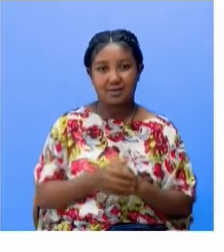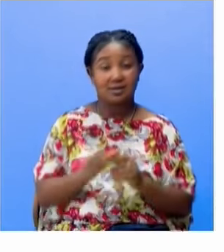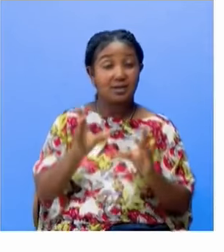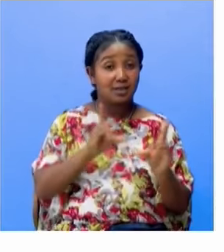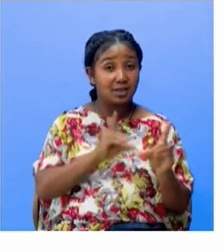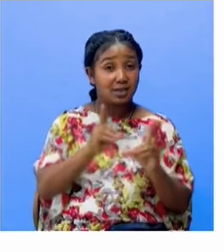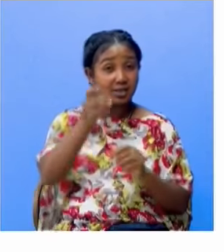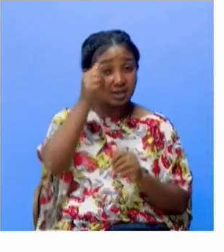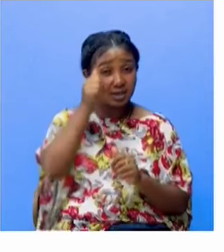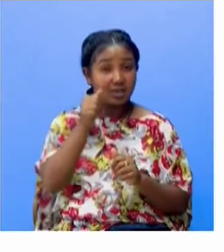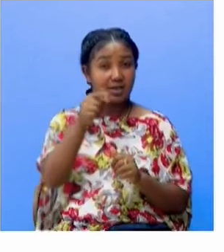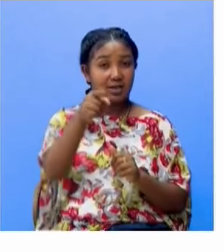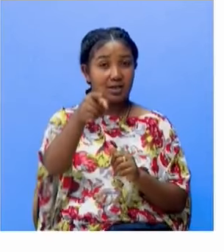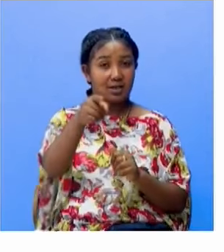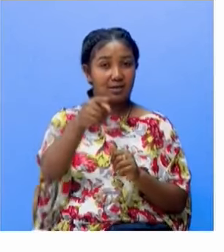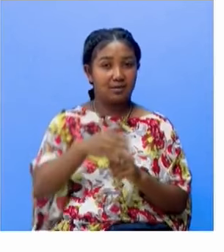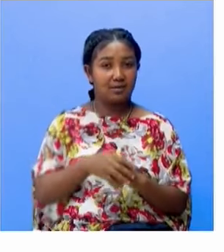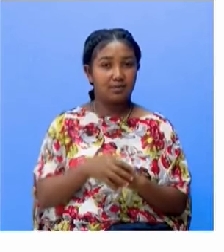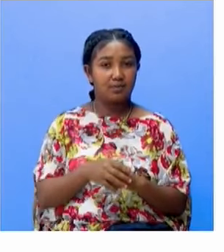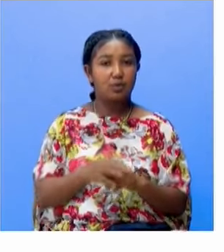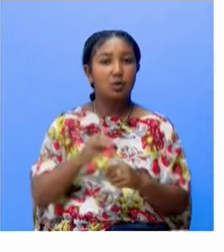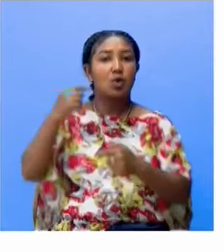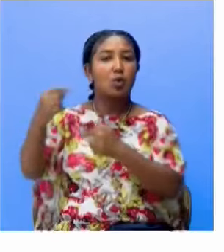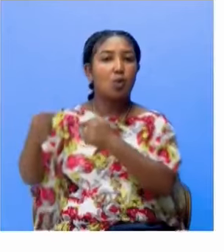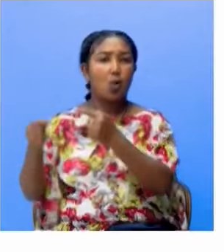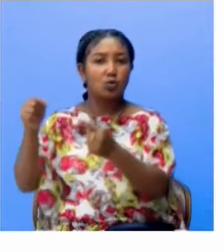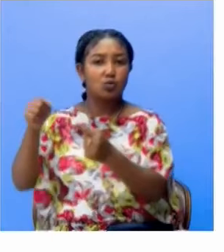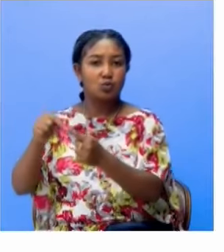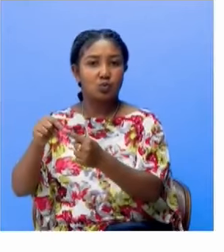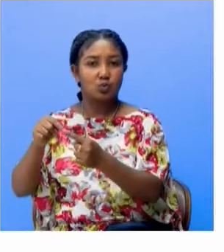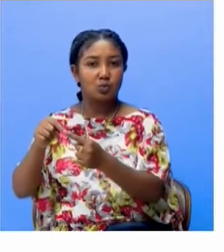did he go to